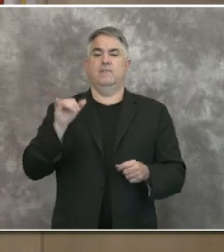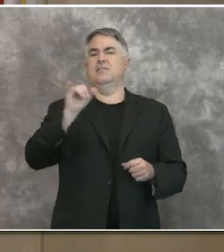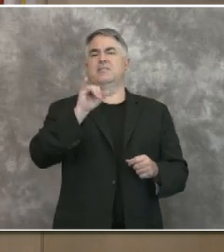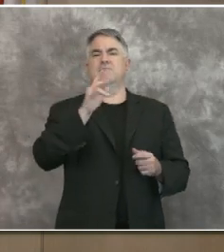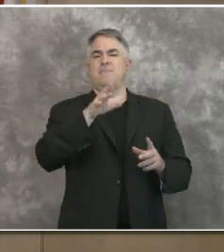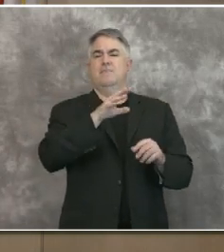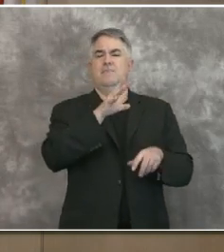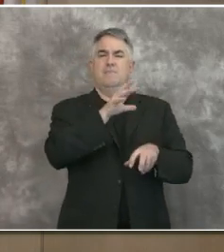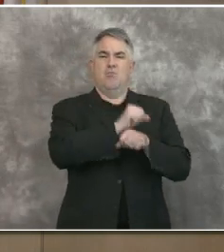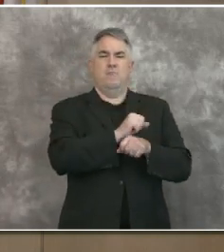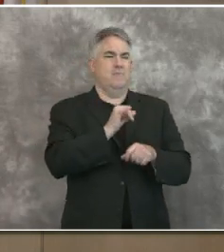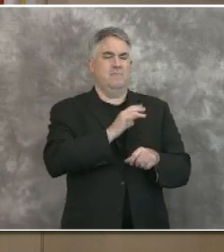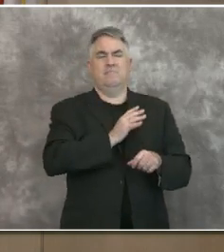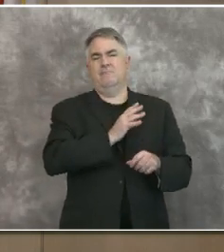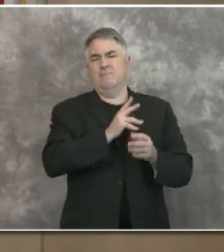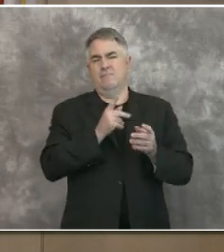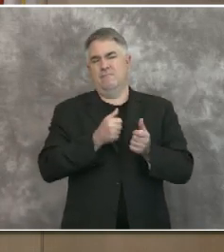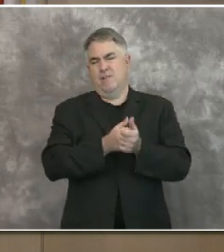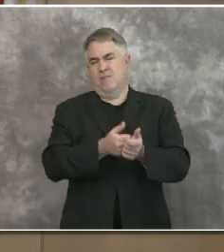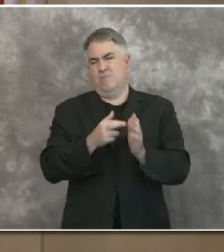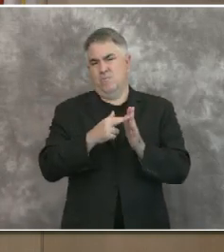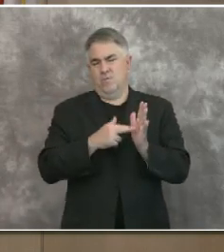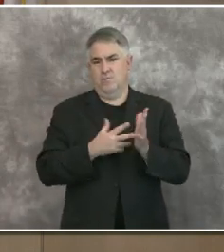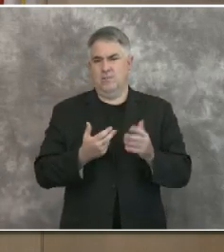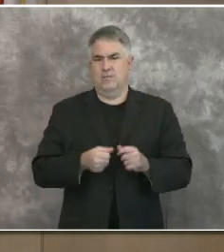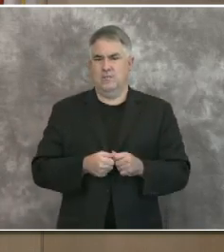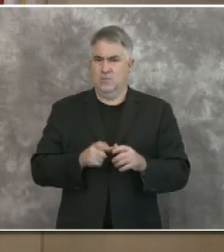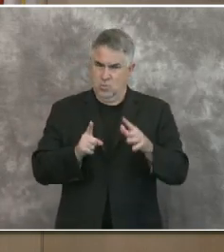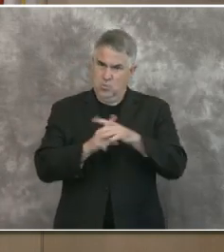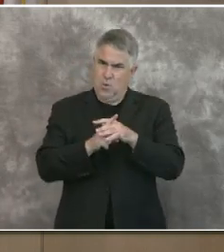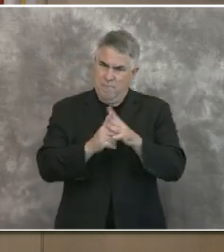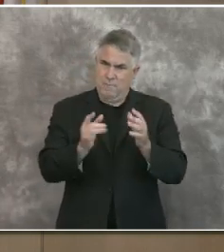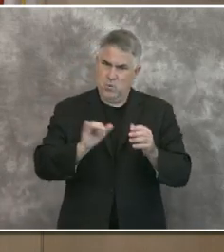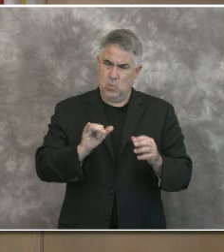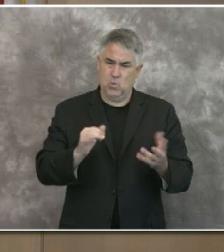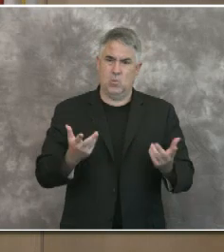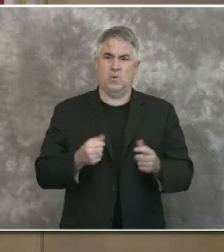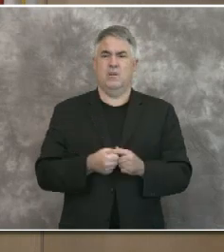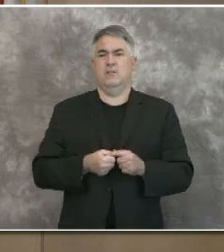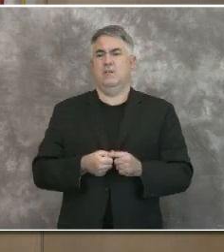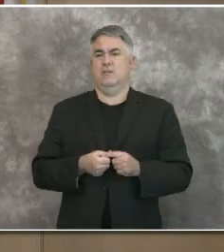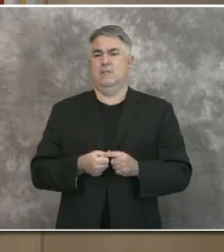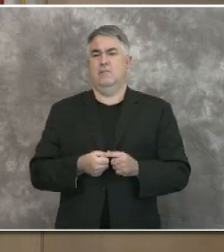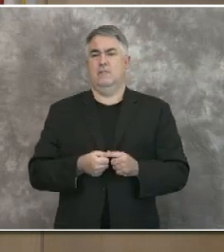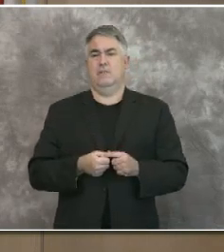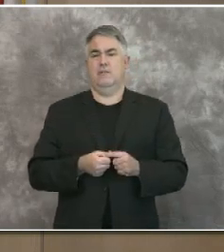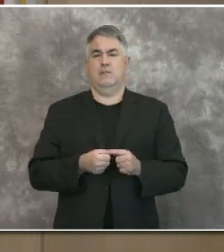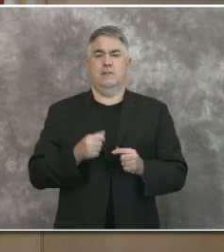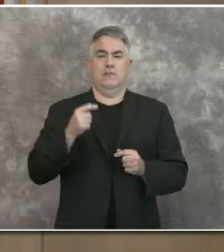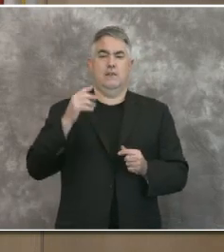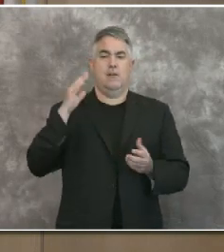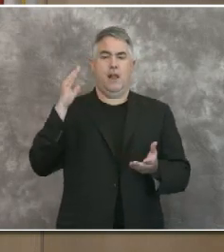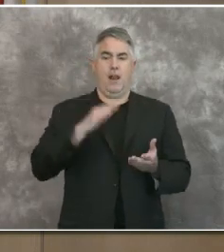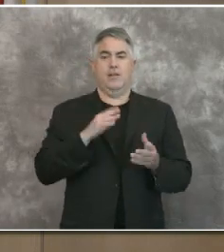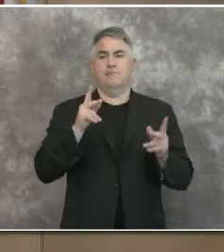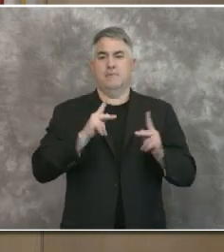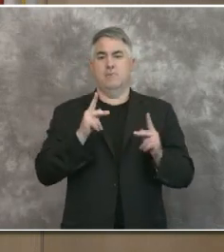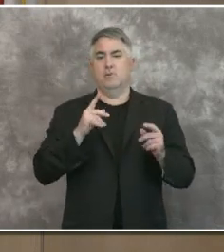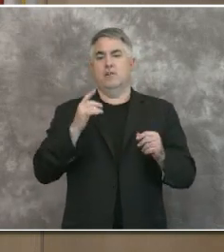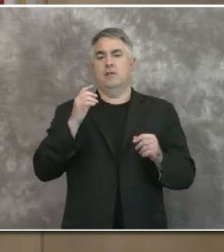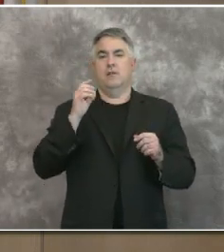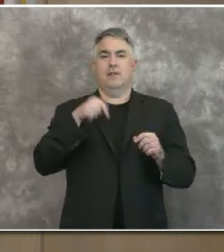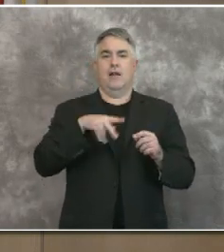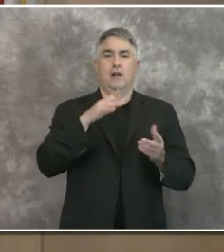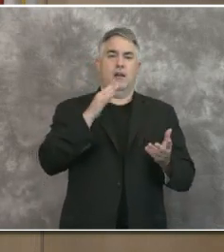tables. Obviously, we have less people to serve you. We have less people that can come into the restaurant, so be courteous to people that